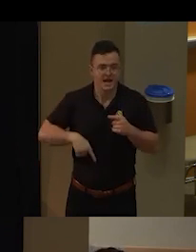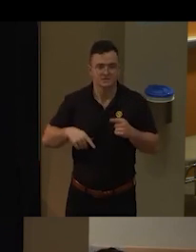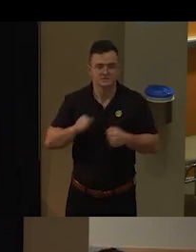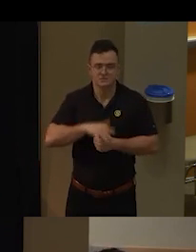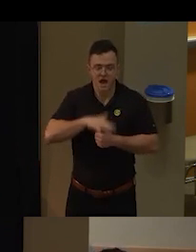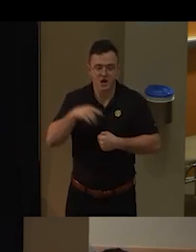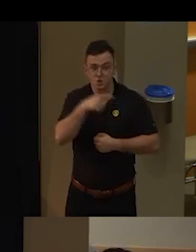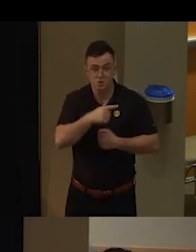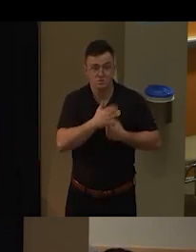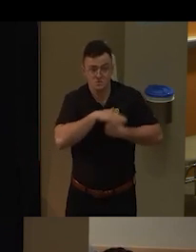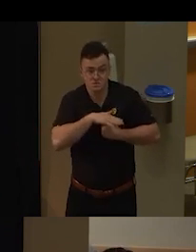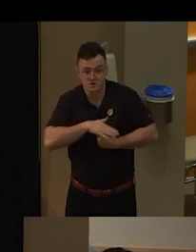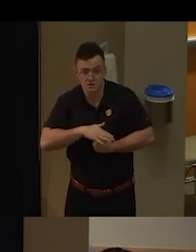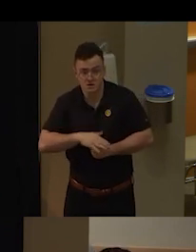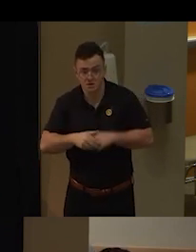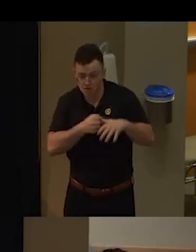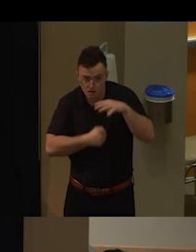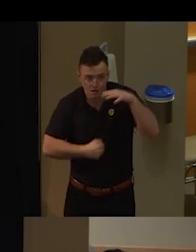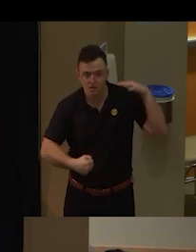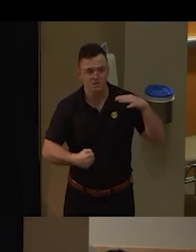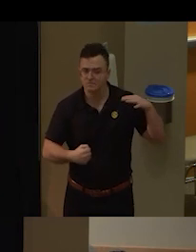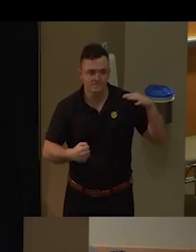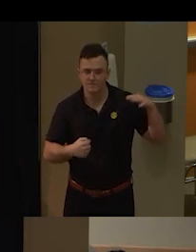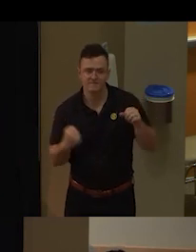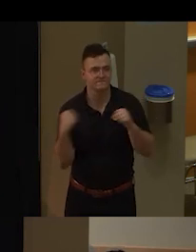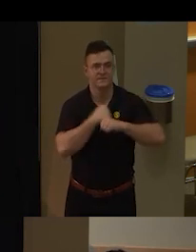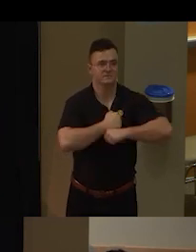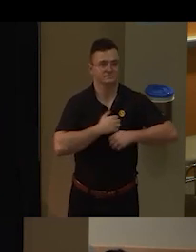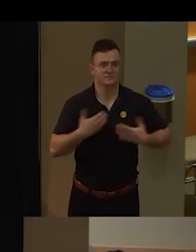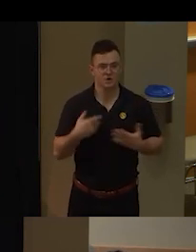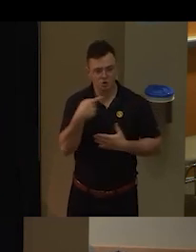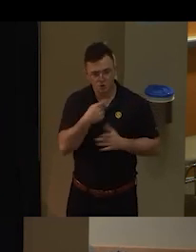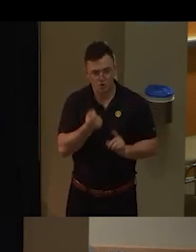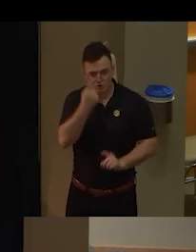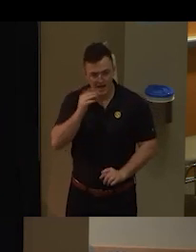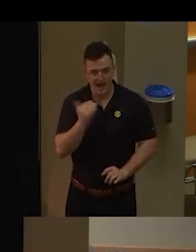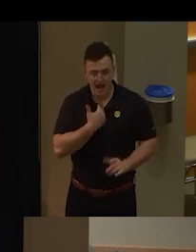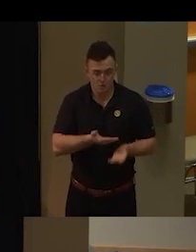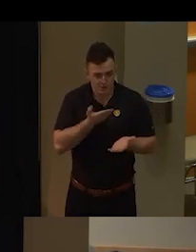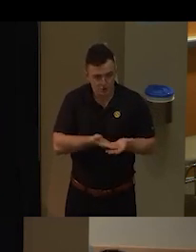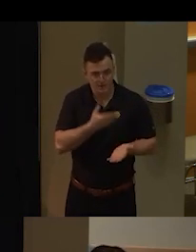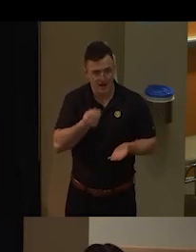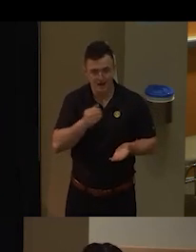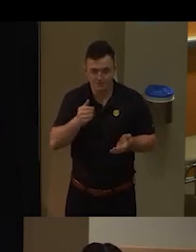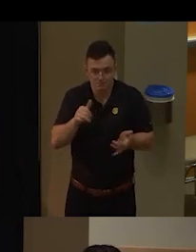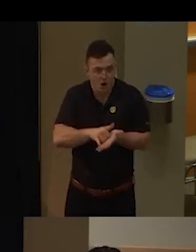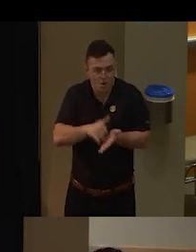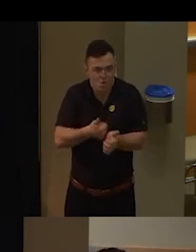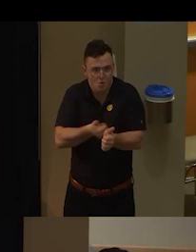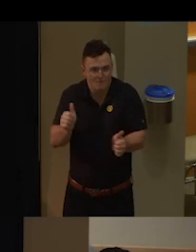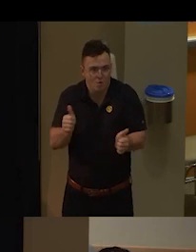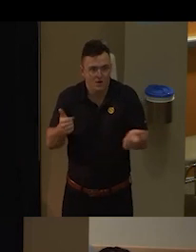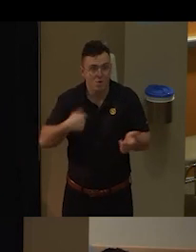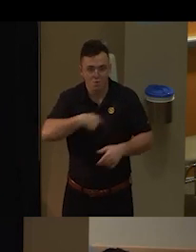despair. I hope, sirs, you can understand our legitimate and unavoidable impatience. I hope this